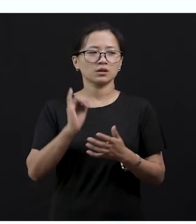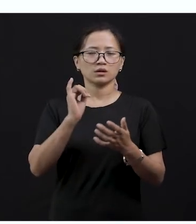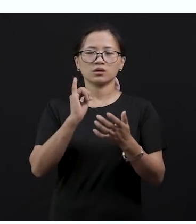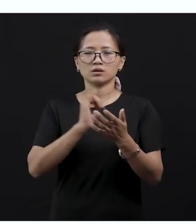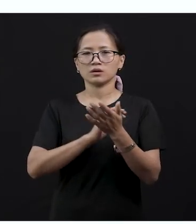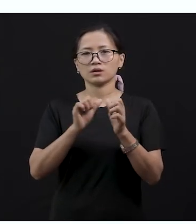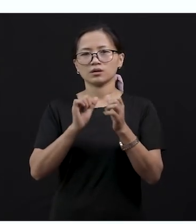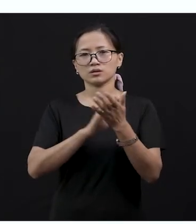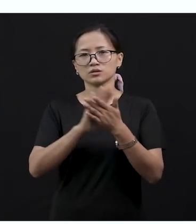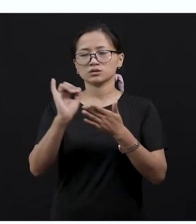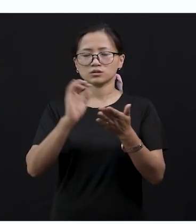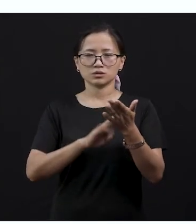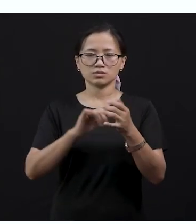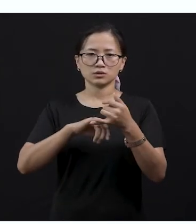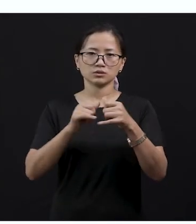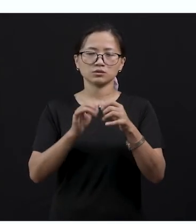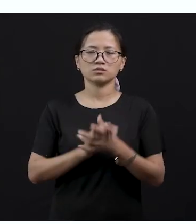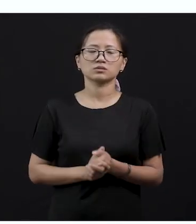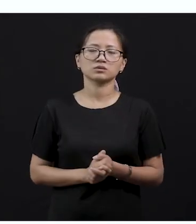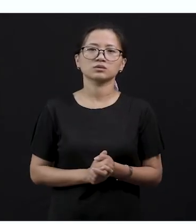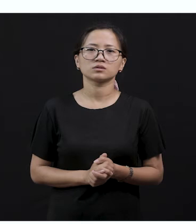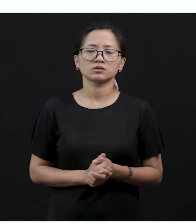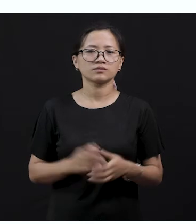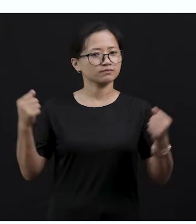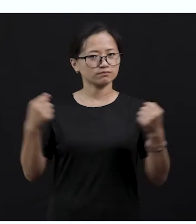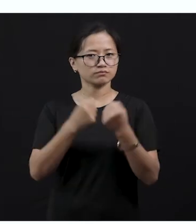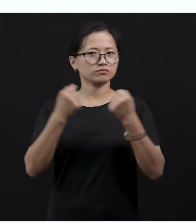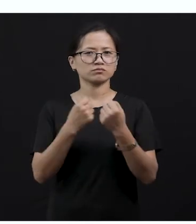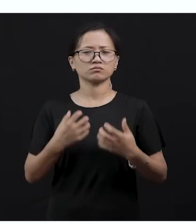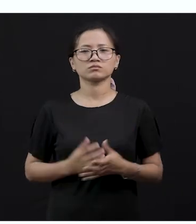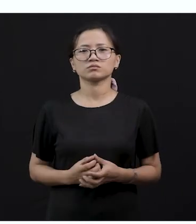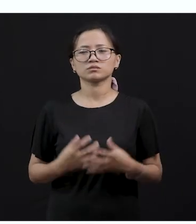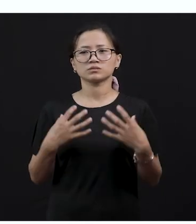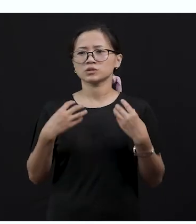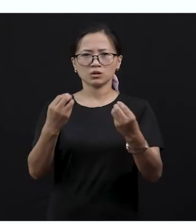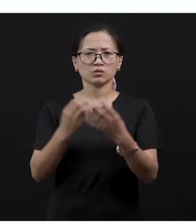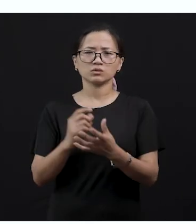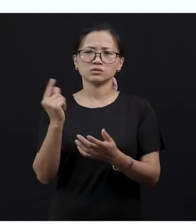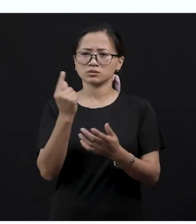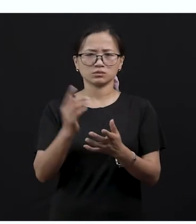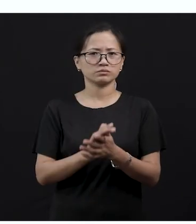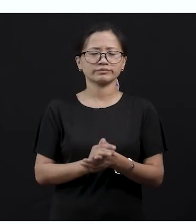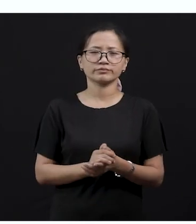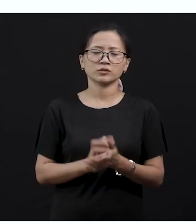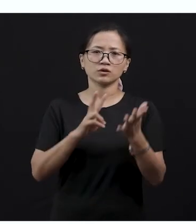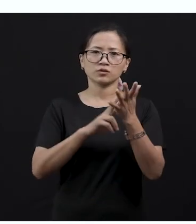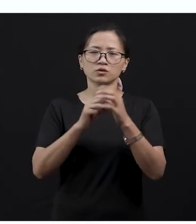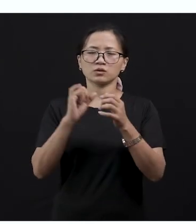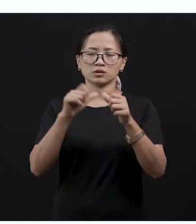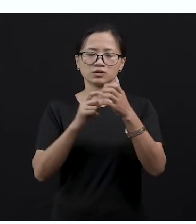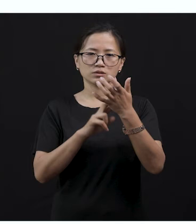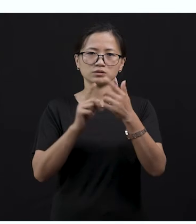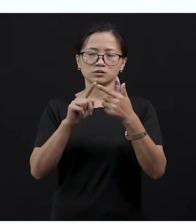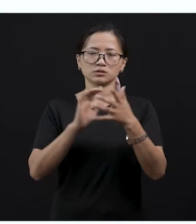okay? Ahimsa means non-violence. He doesn't want to fight, he doesn't want to use violence, but he wants to